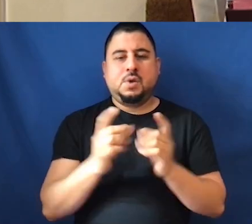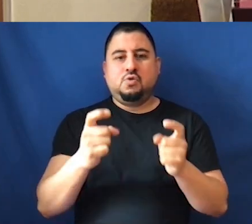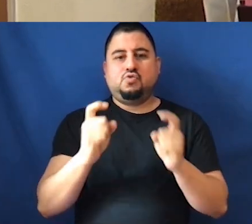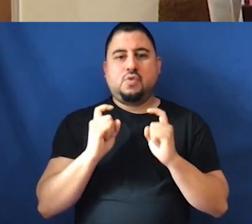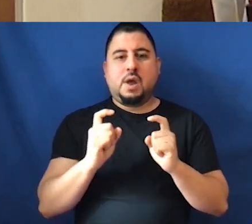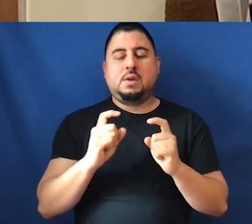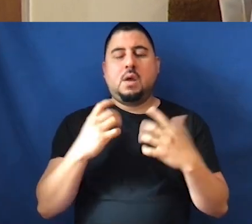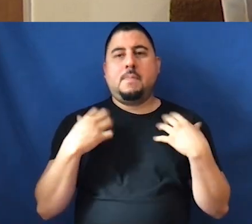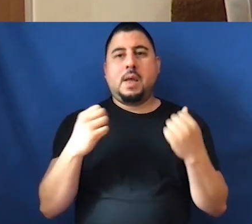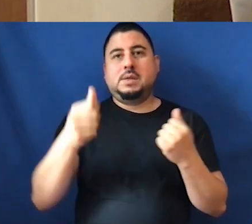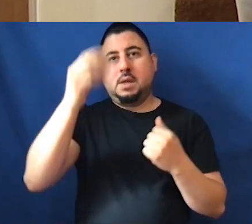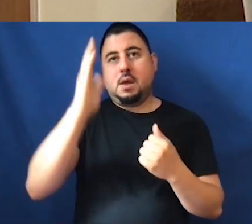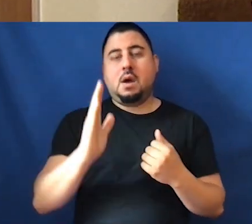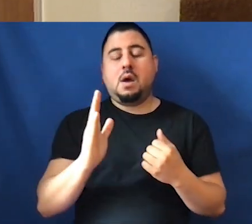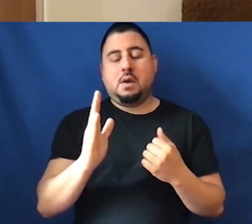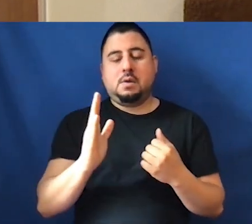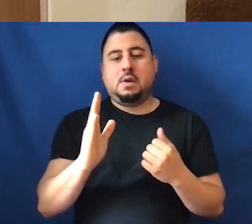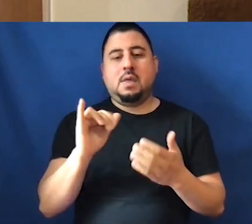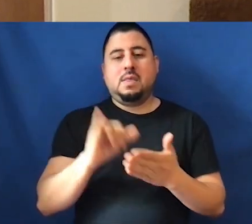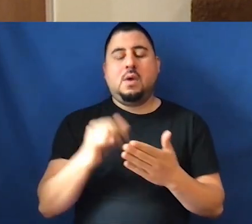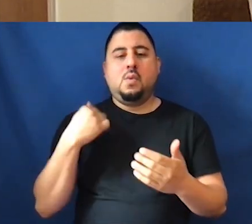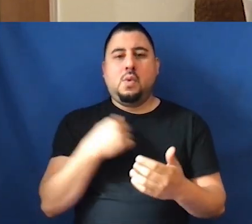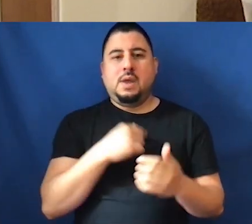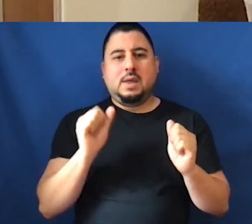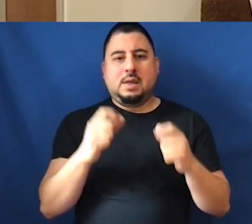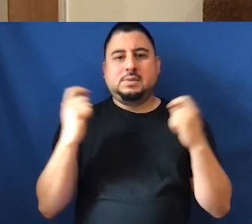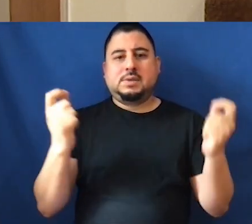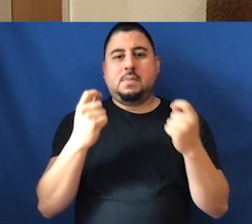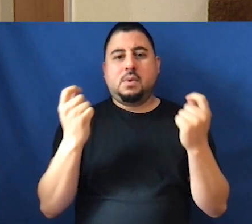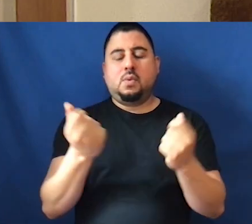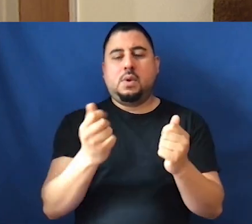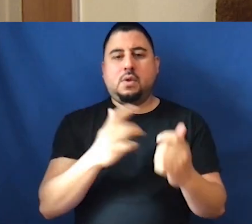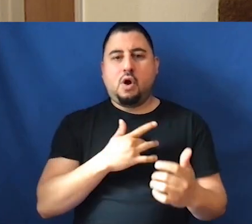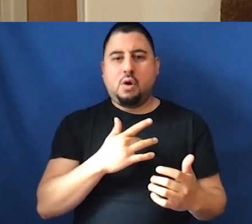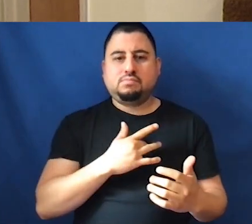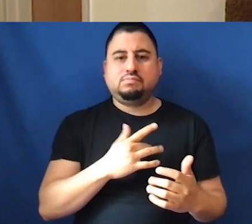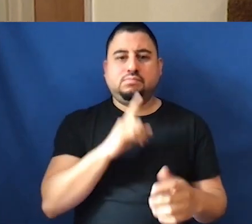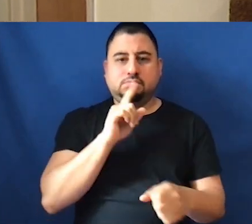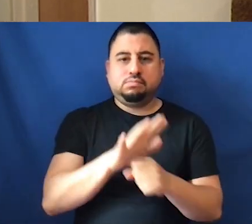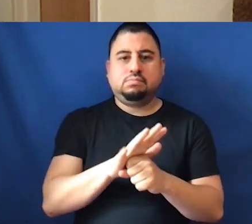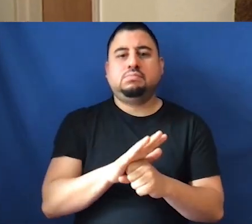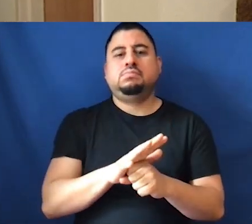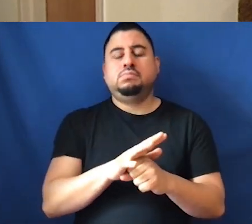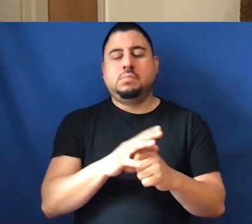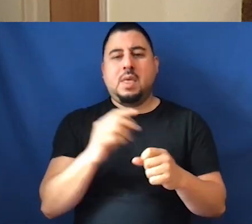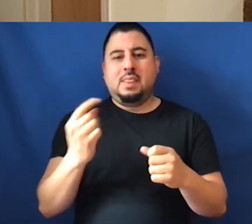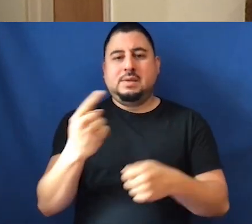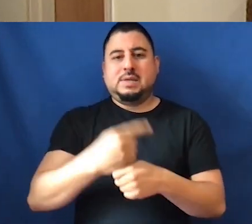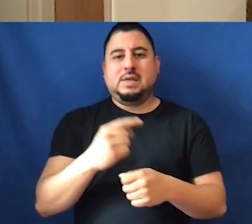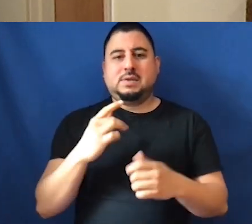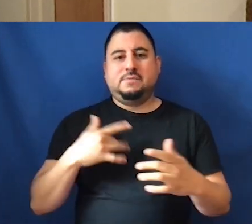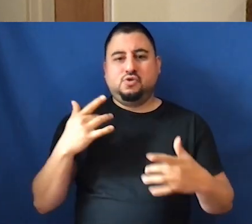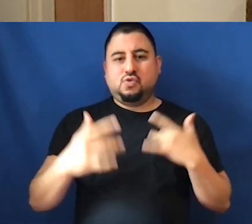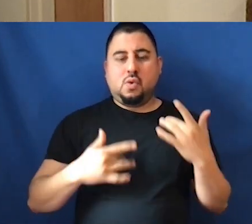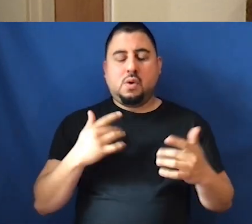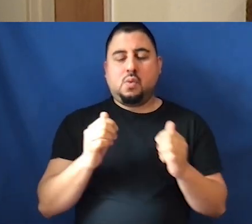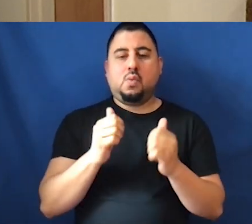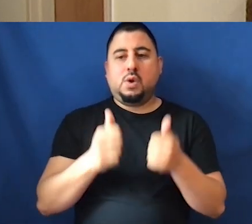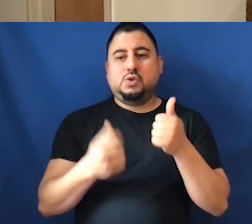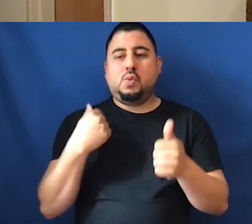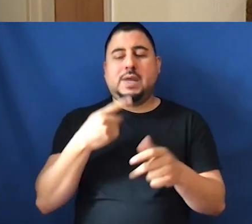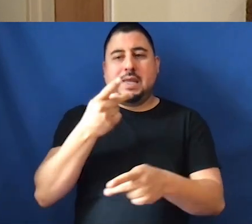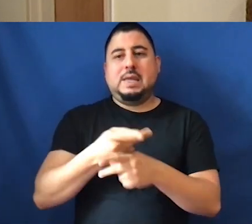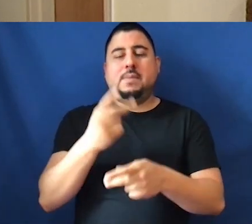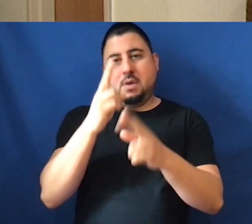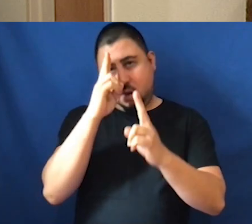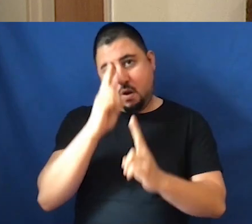Grant, Almighty God, that we may celebrate with heartfelt devotion these days of joy, which we keep